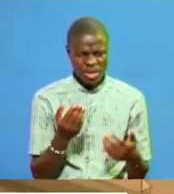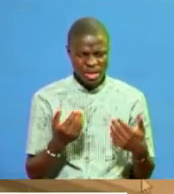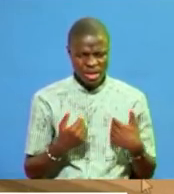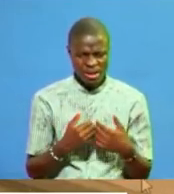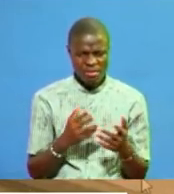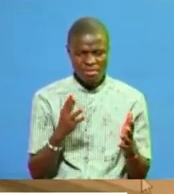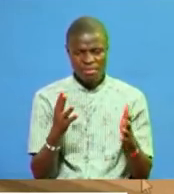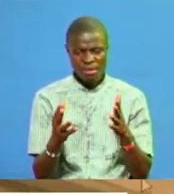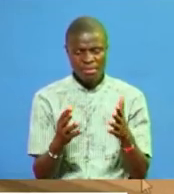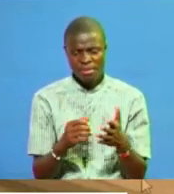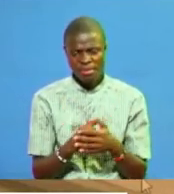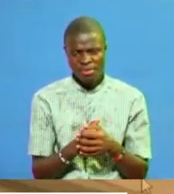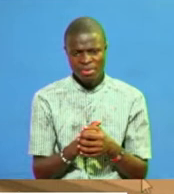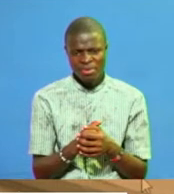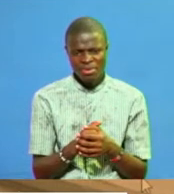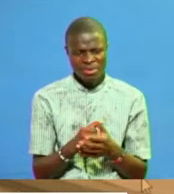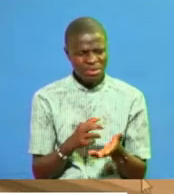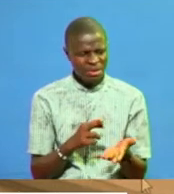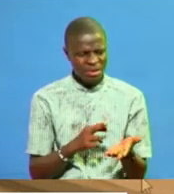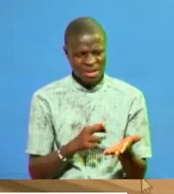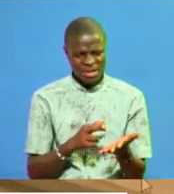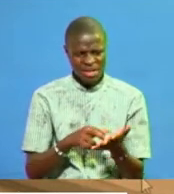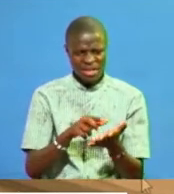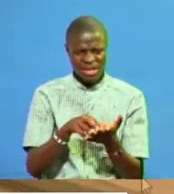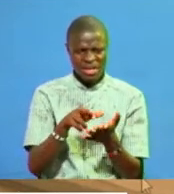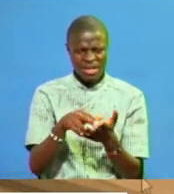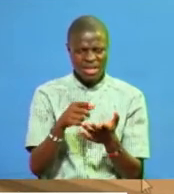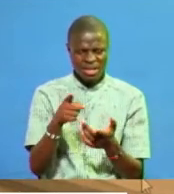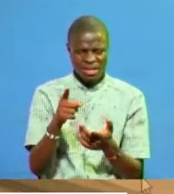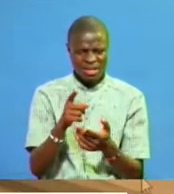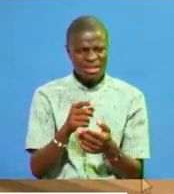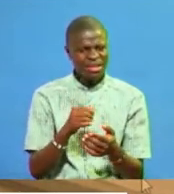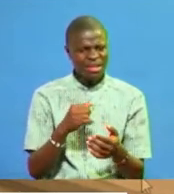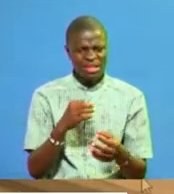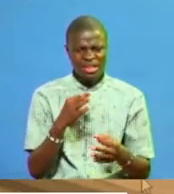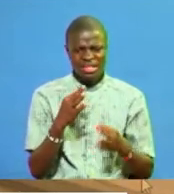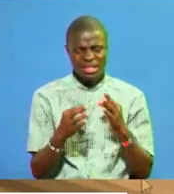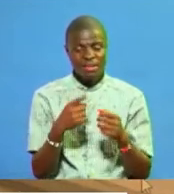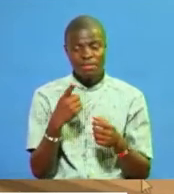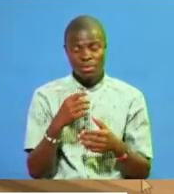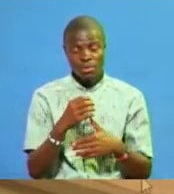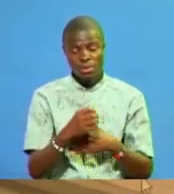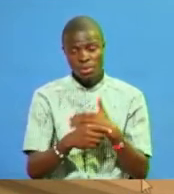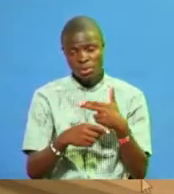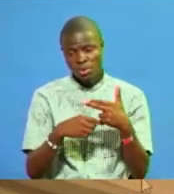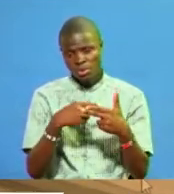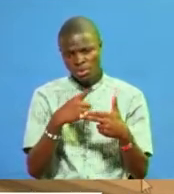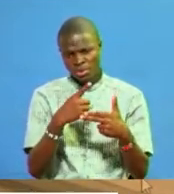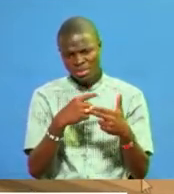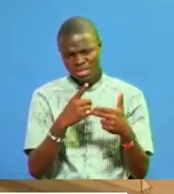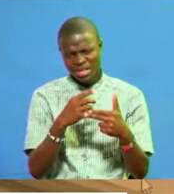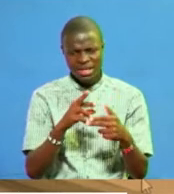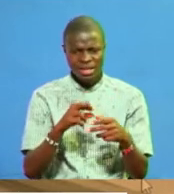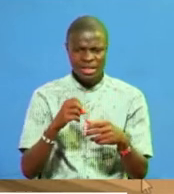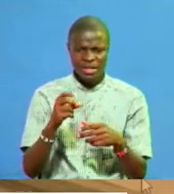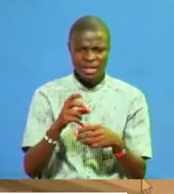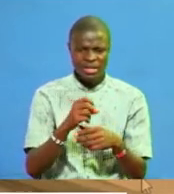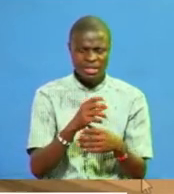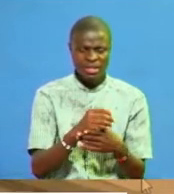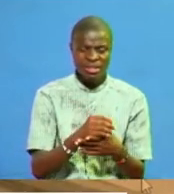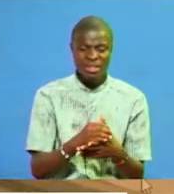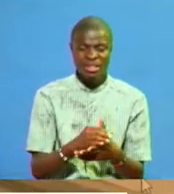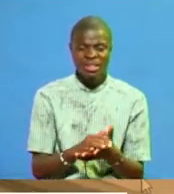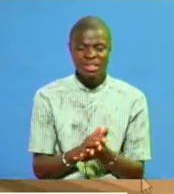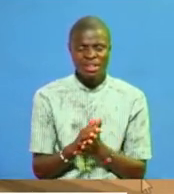the world. So whenever you send a transaction from one person to another, then it's supported by this ledger. So it makes it